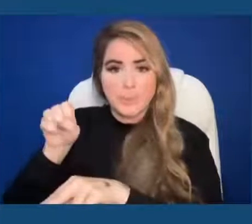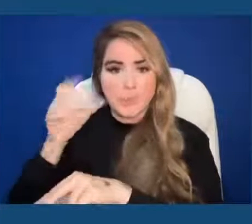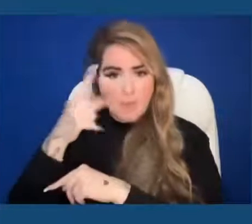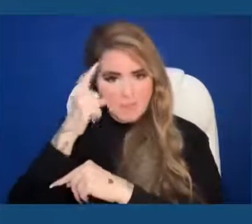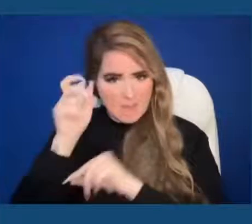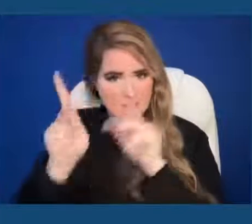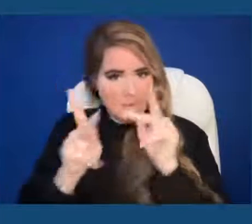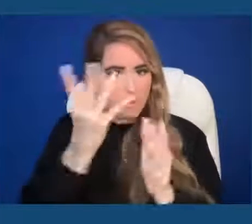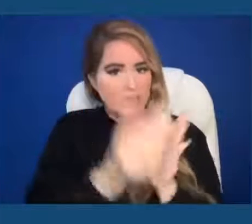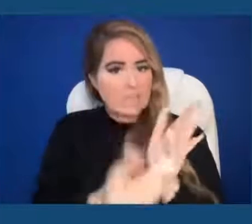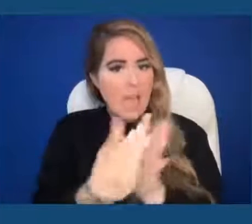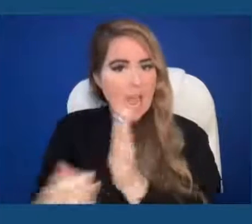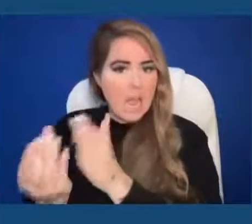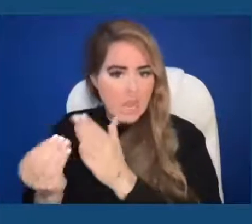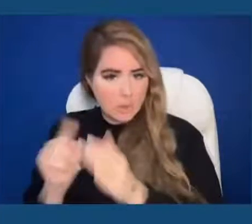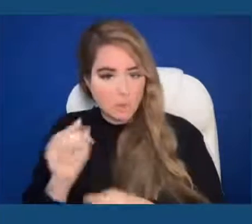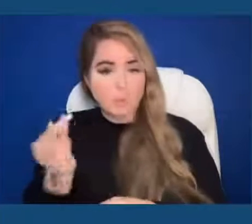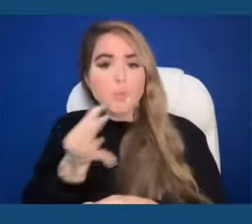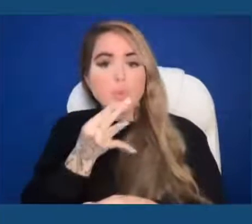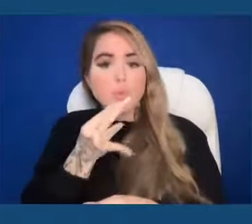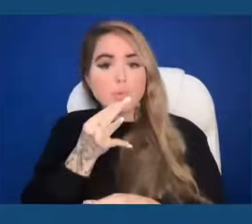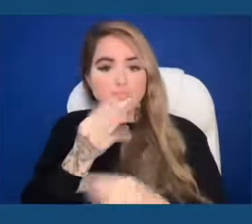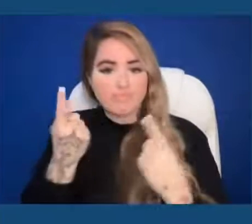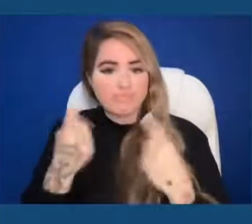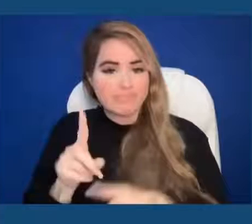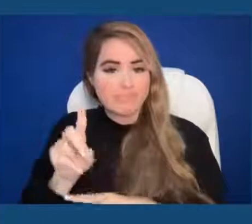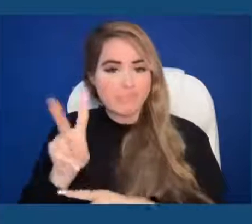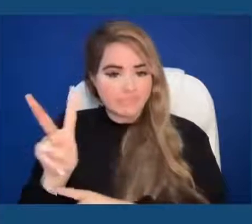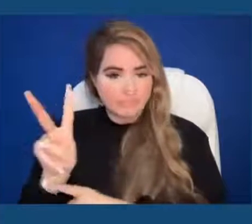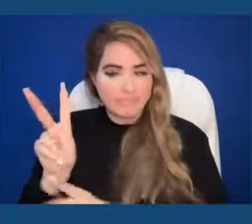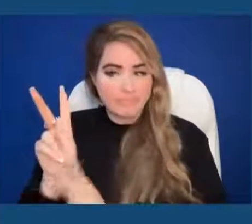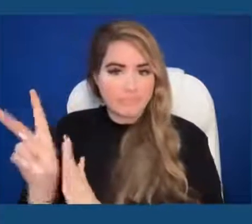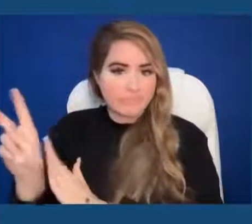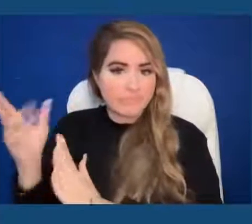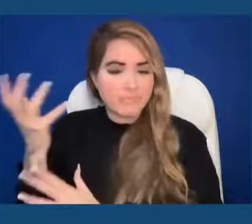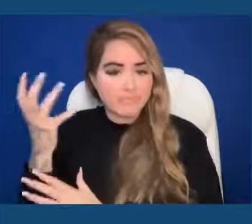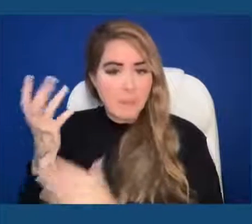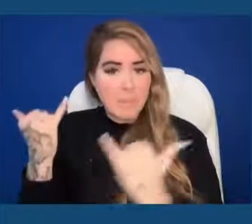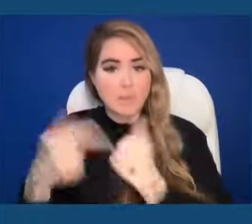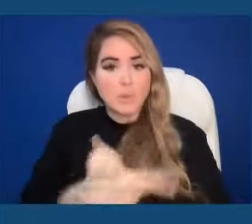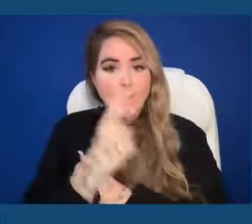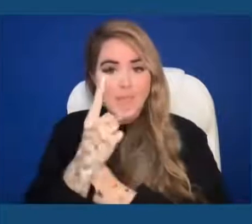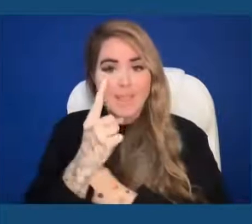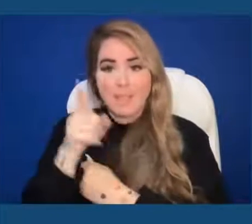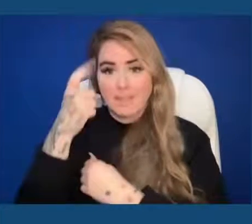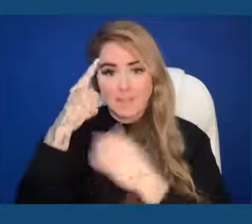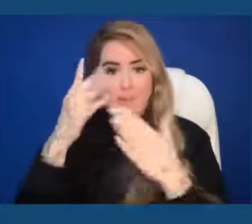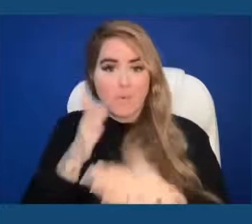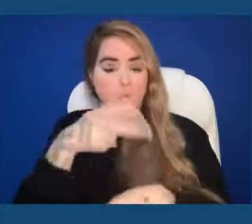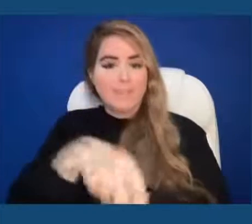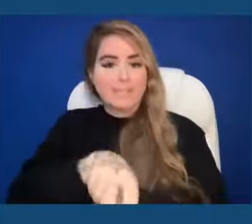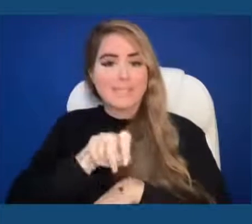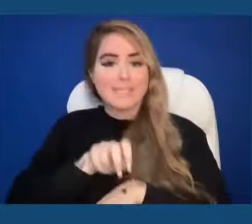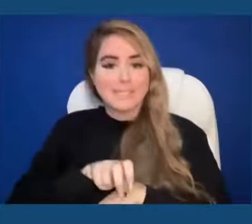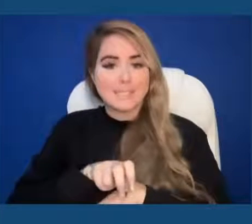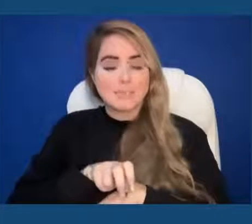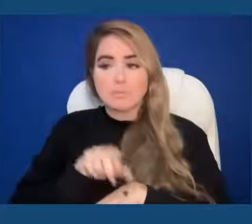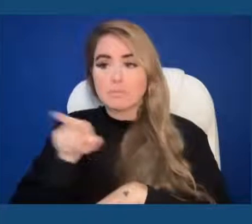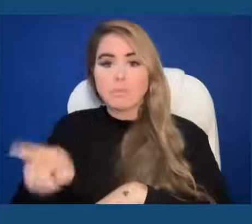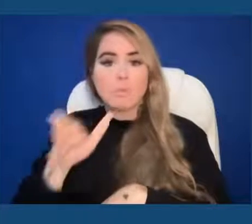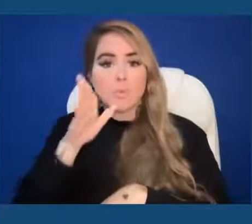from us too soon. But today, when the governor sits at this desk and puts her